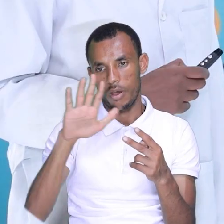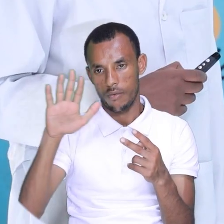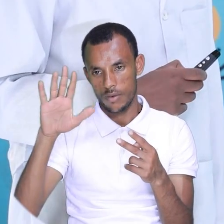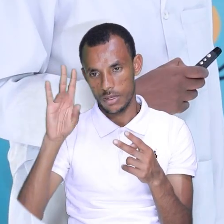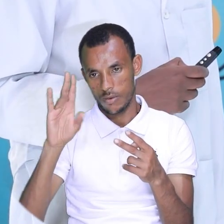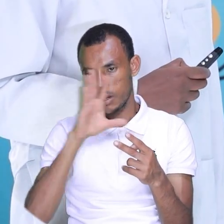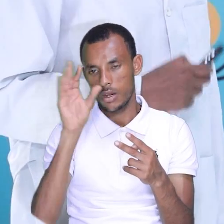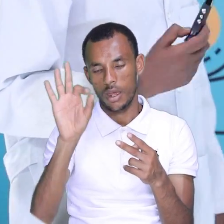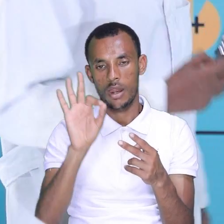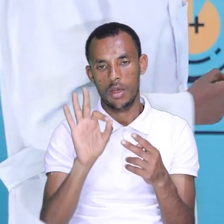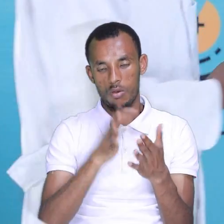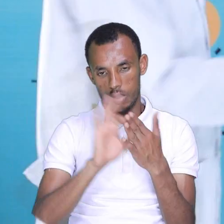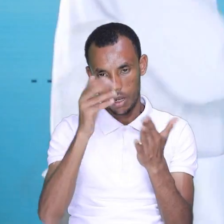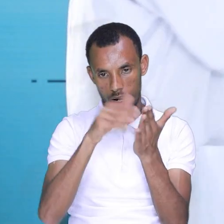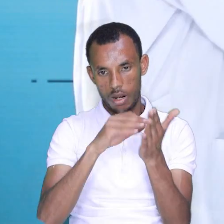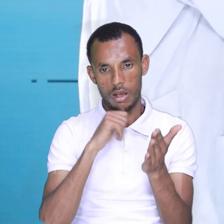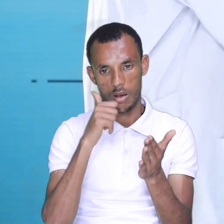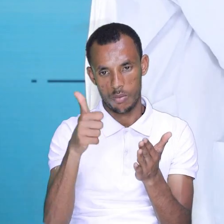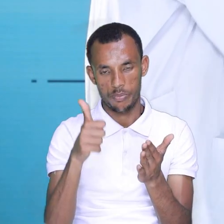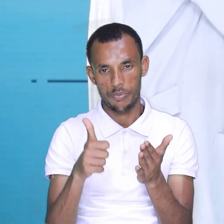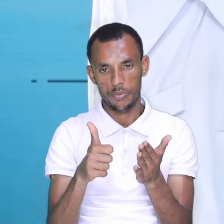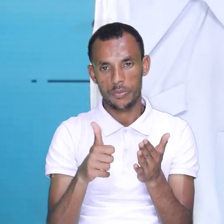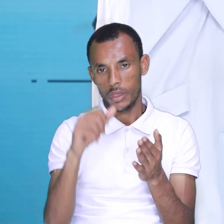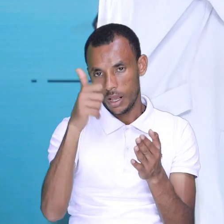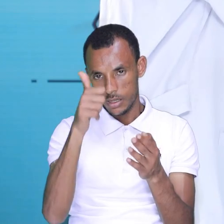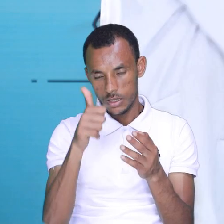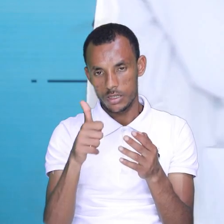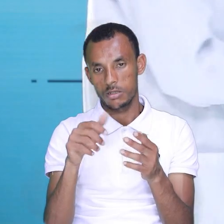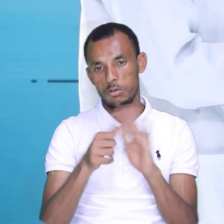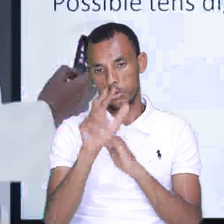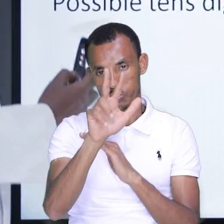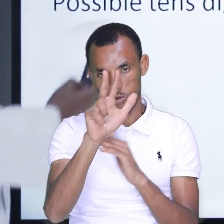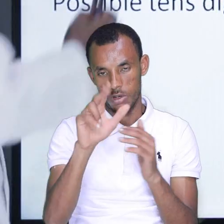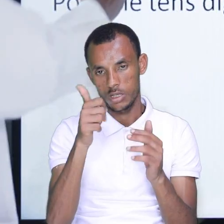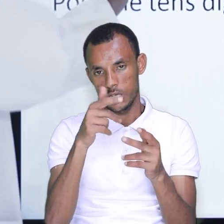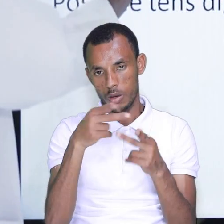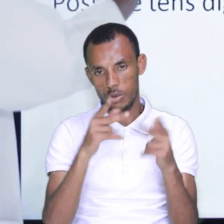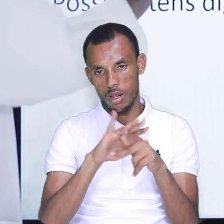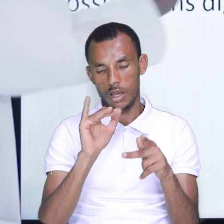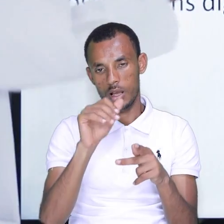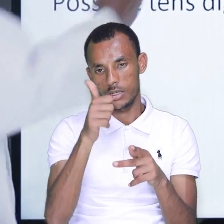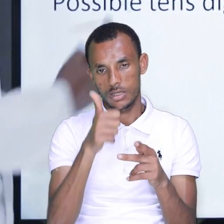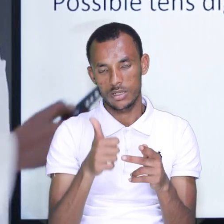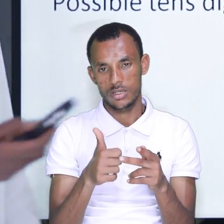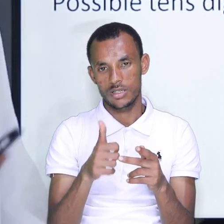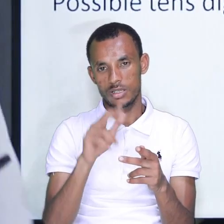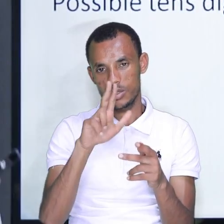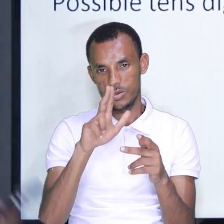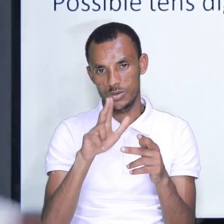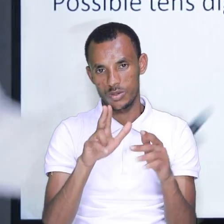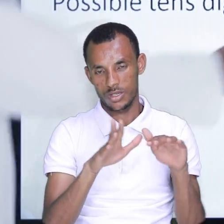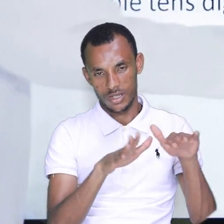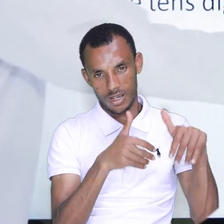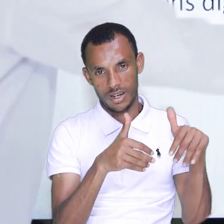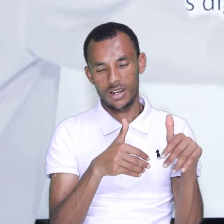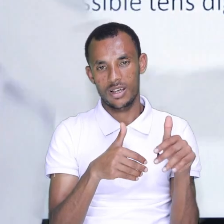repeat, one of the digits it is used for the tens place, say number 3. When I use that number 3, 3 digits left. So